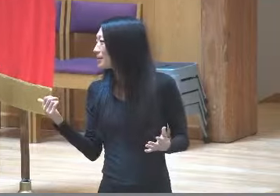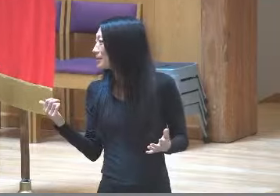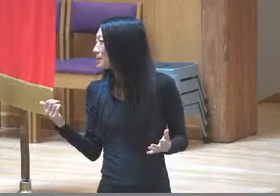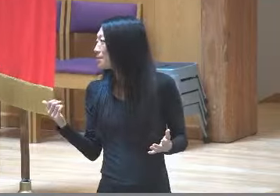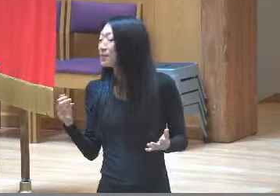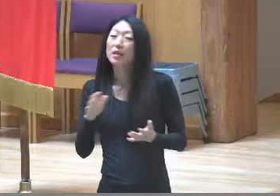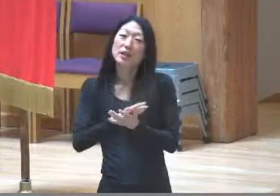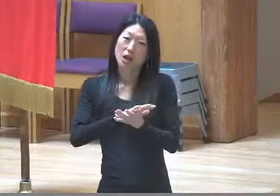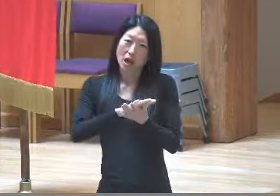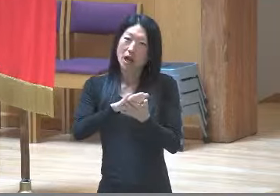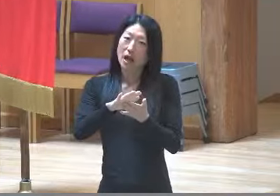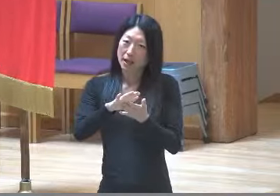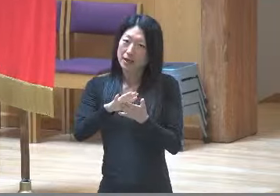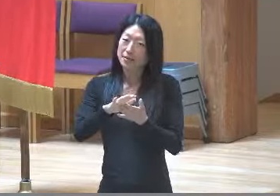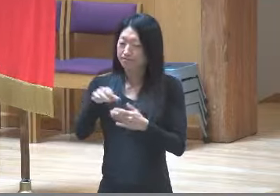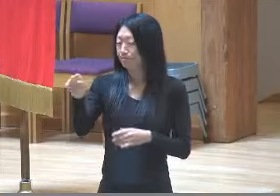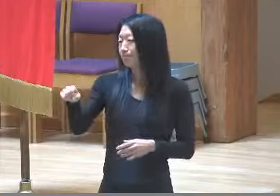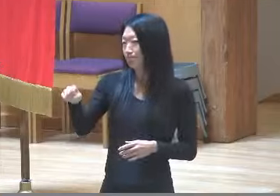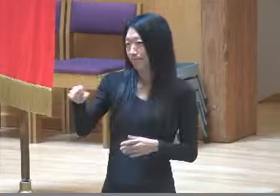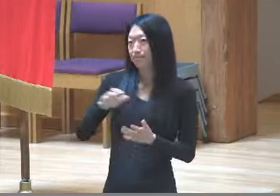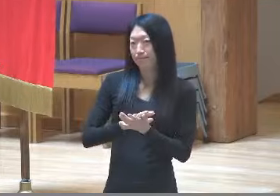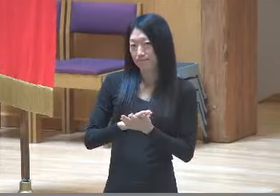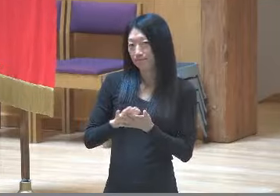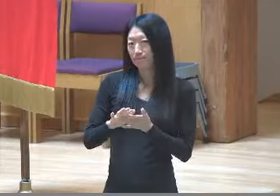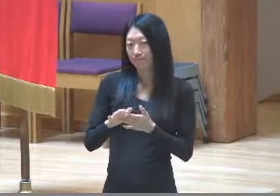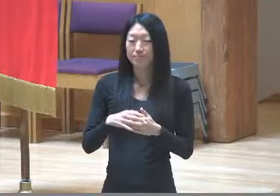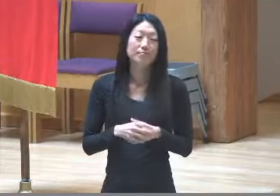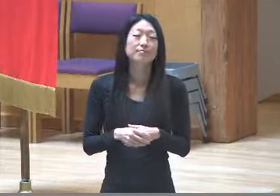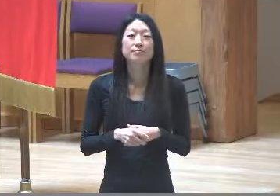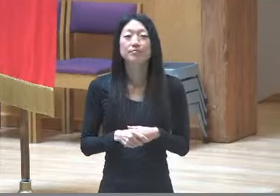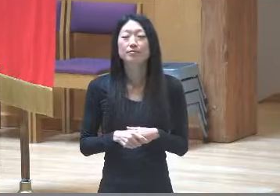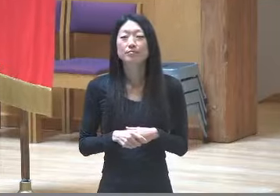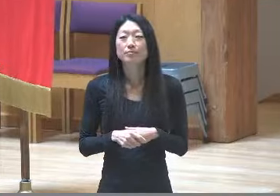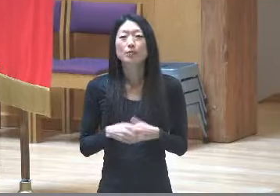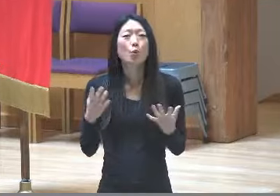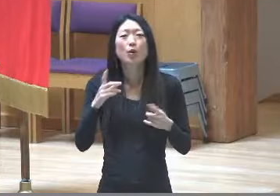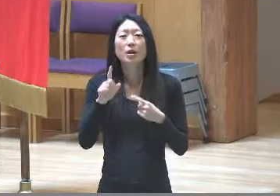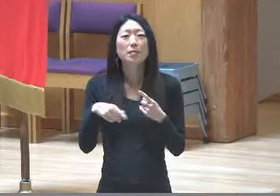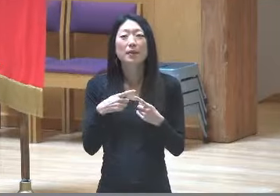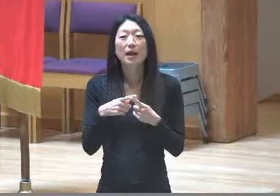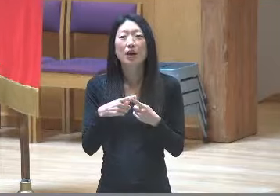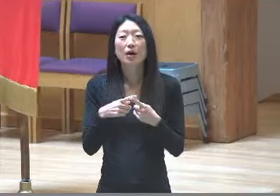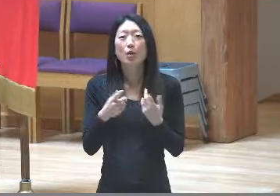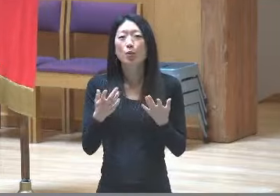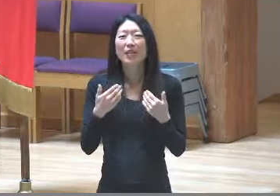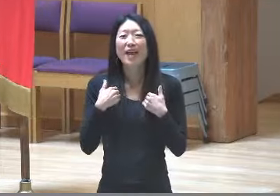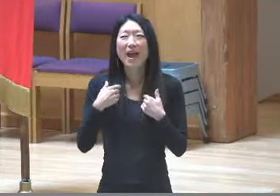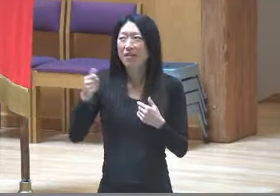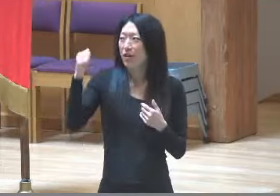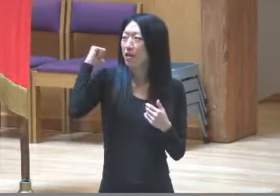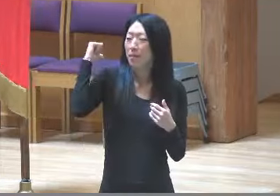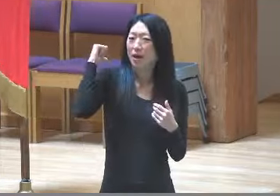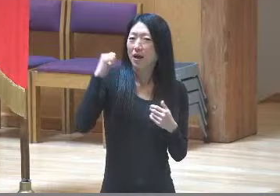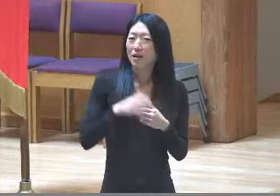They're kind. Ooh, I like that one. That's a good one. Yeah. How about, what do they have usually on their